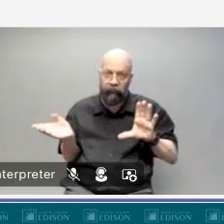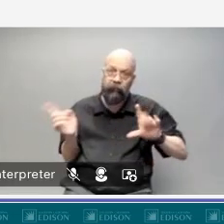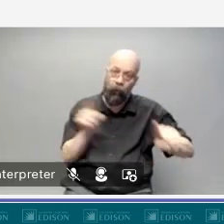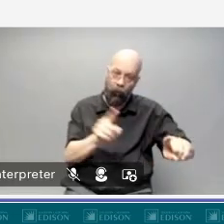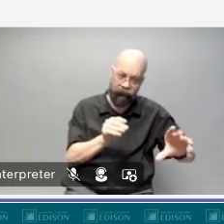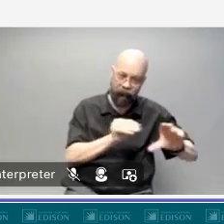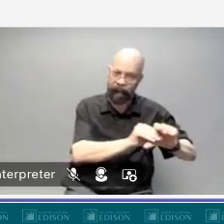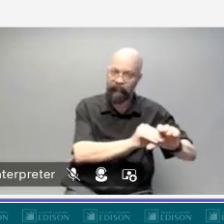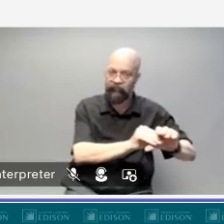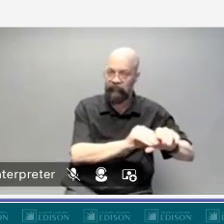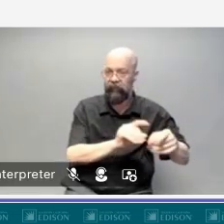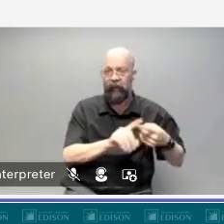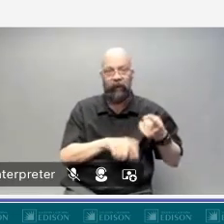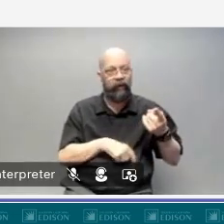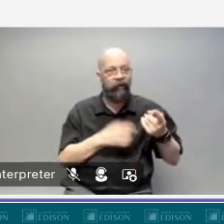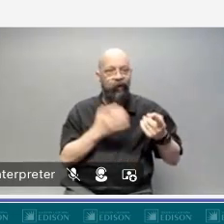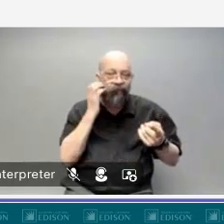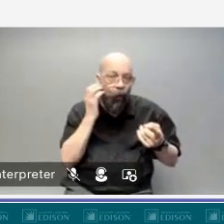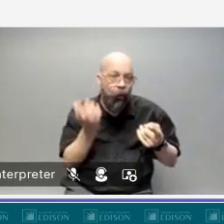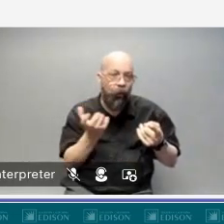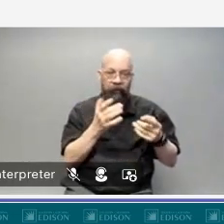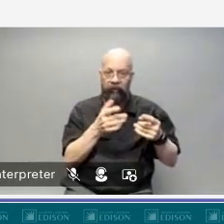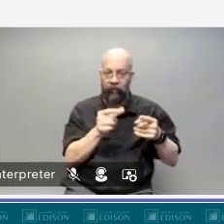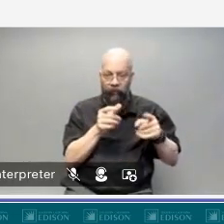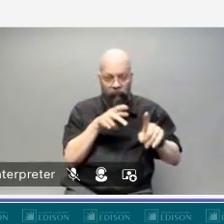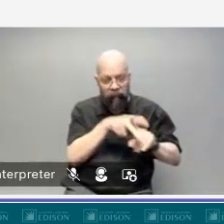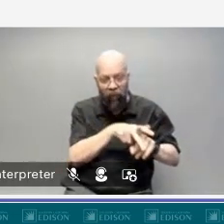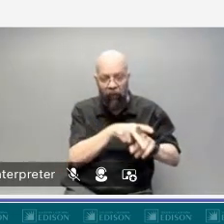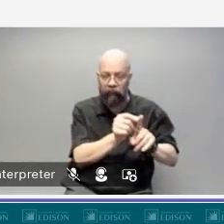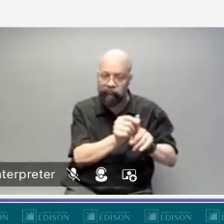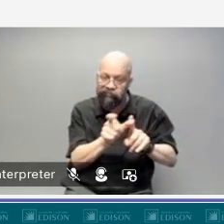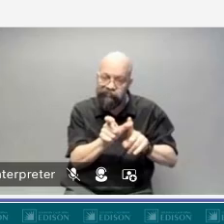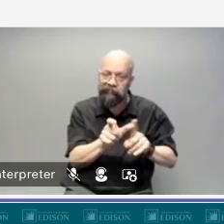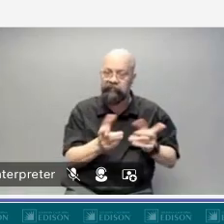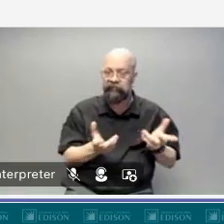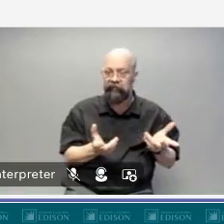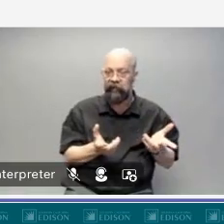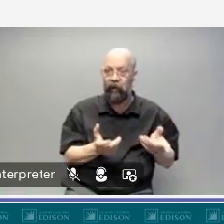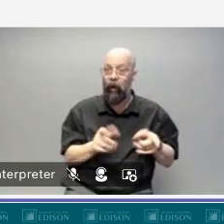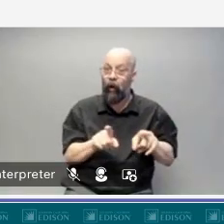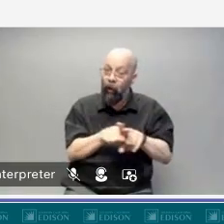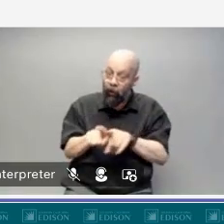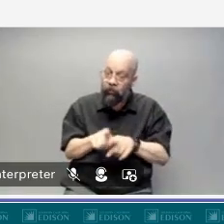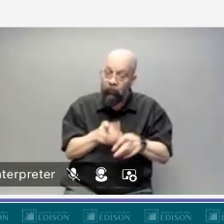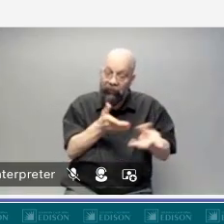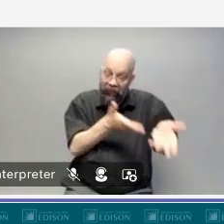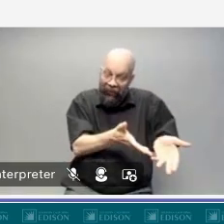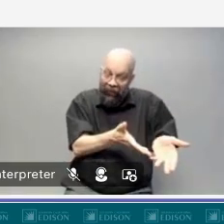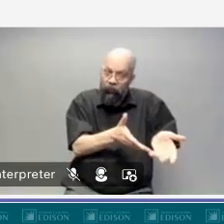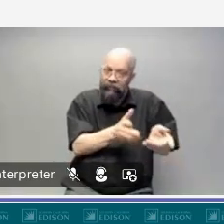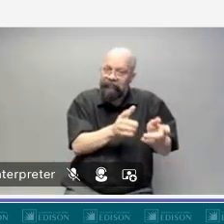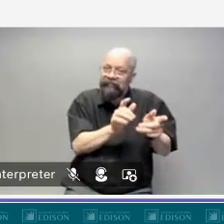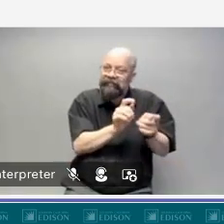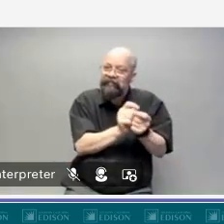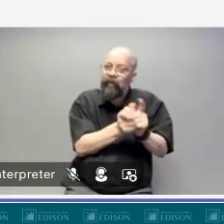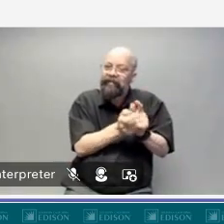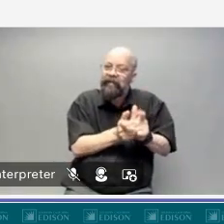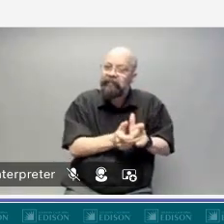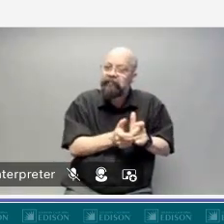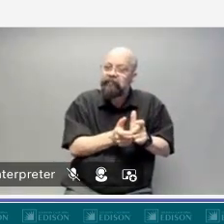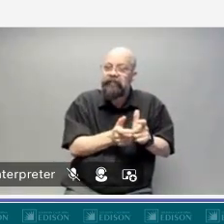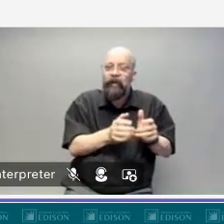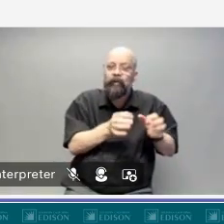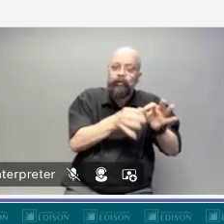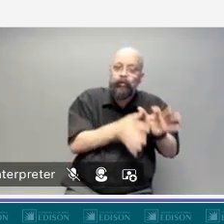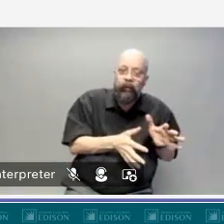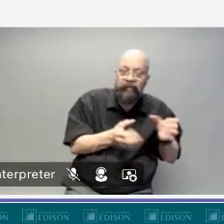need with our staff that's ready to assist you, including translation services in over 120 languages and